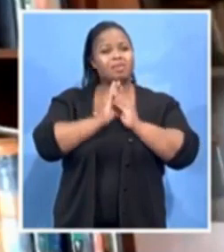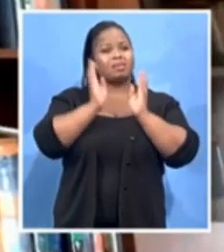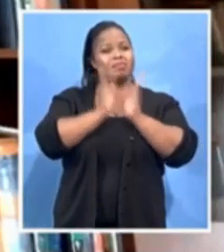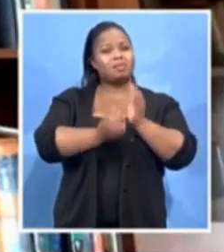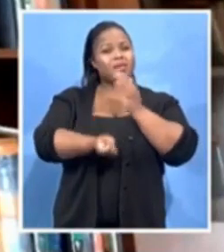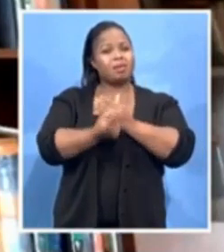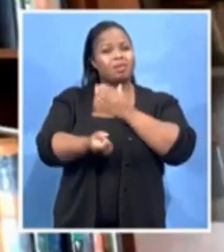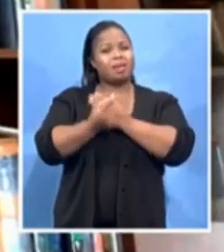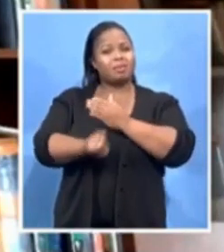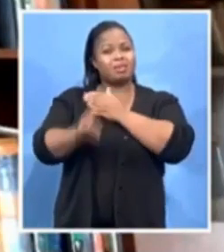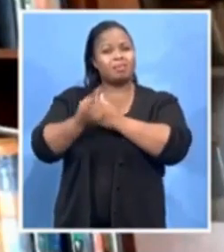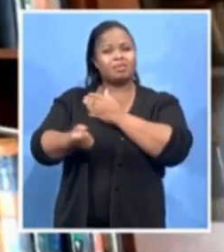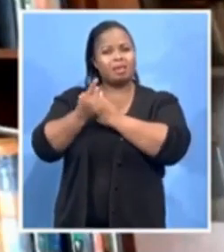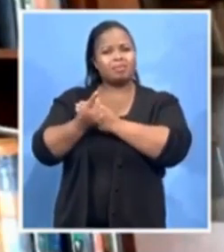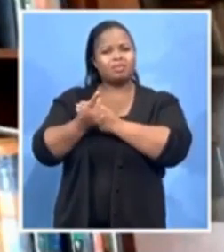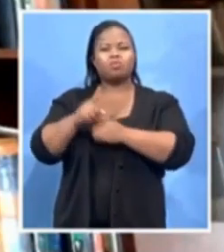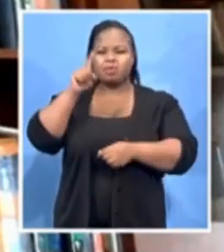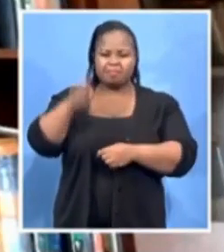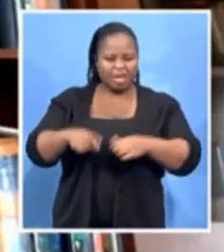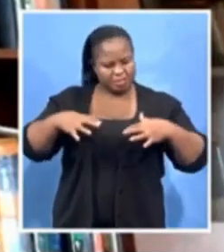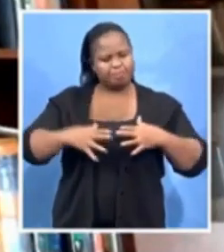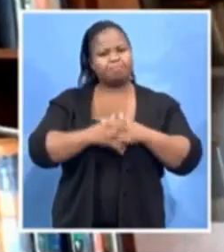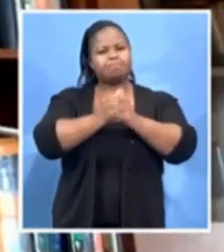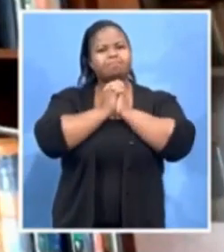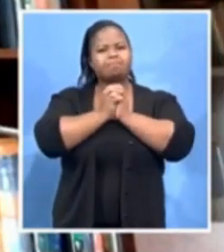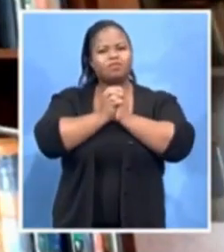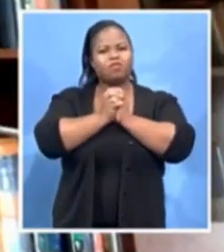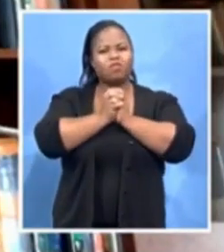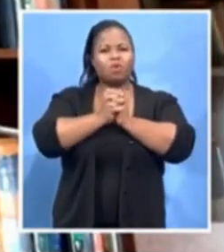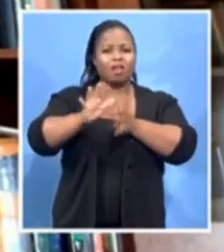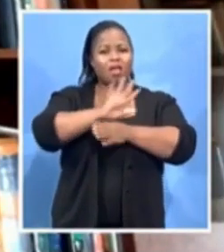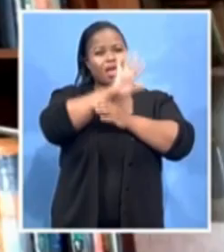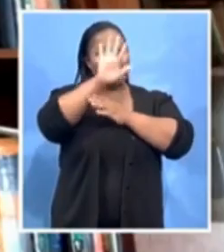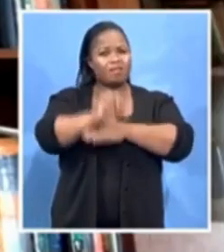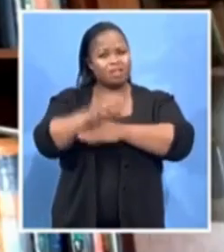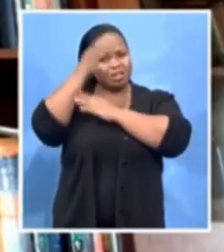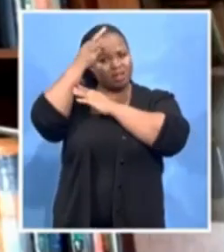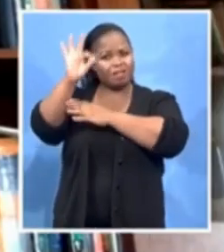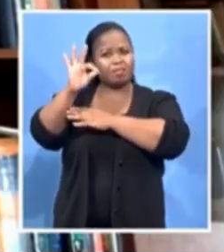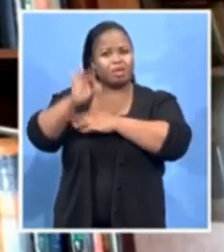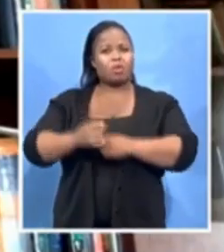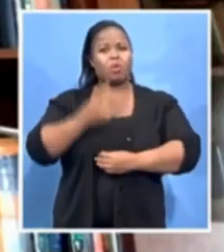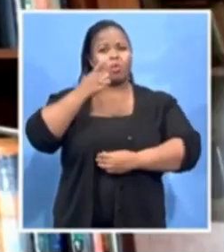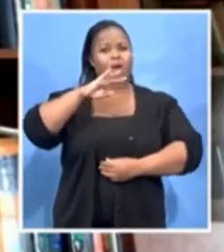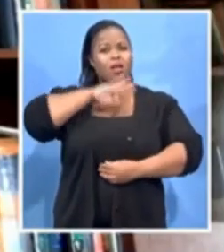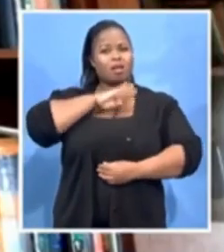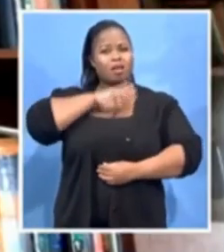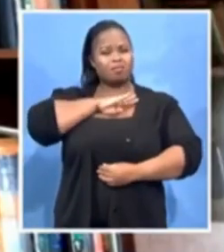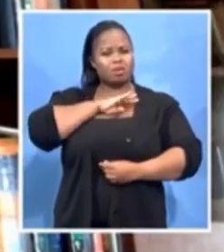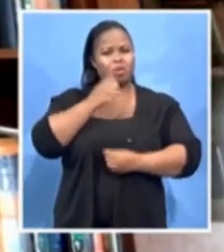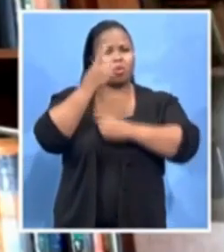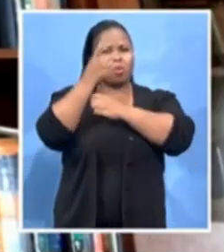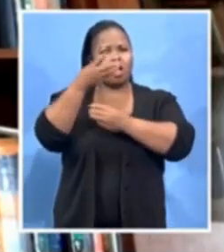African government, with one army, with one currency, with one